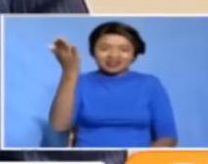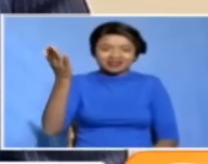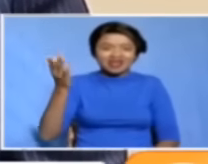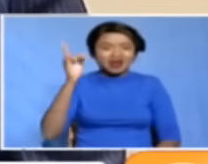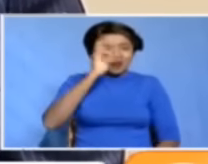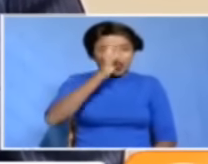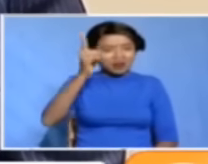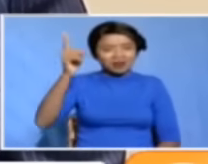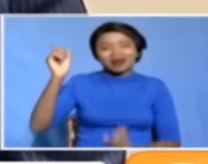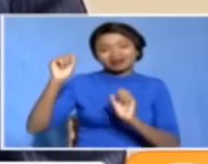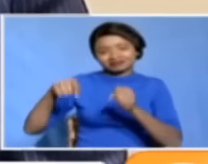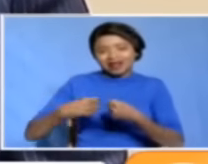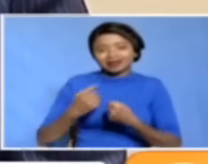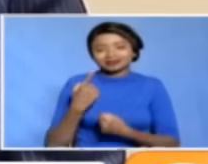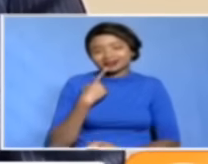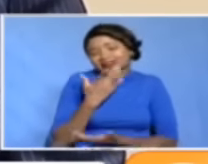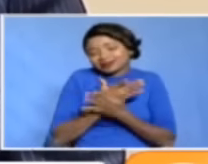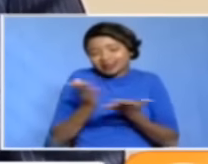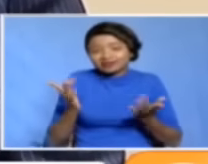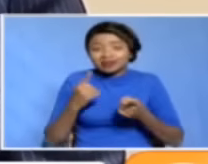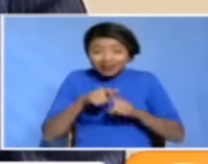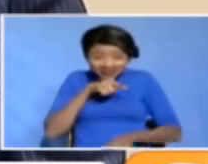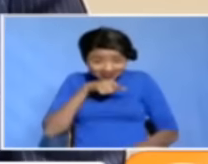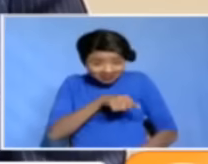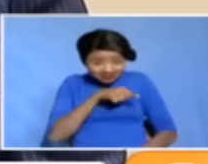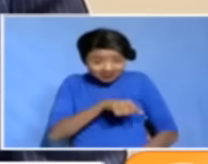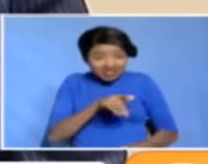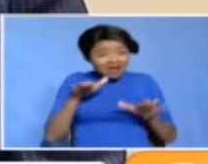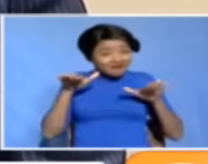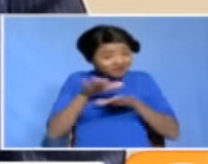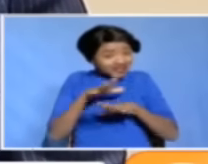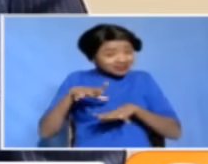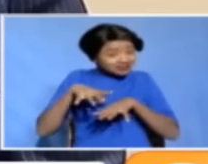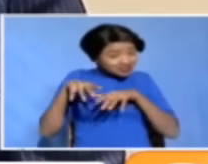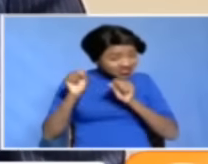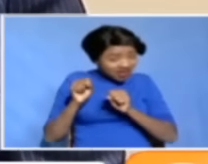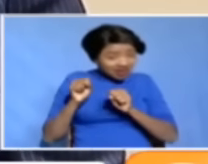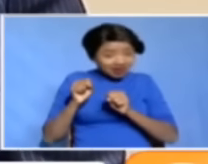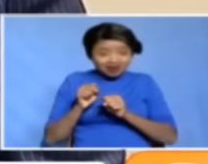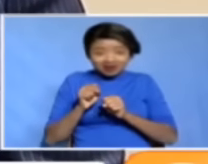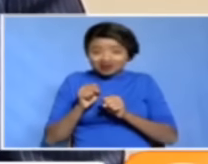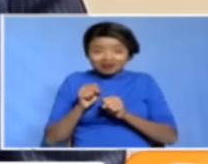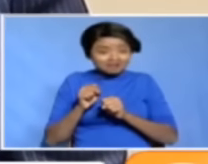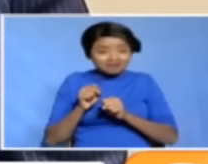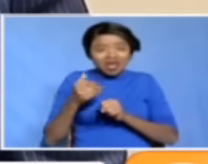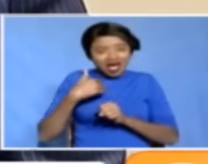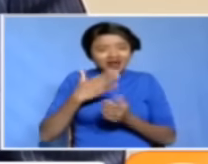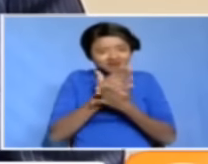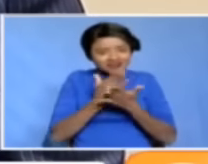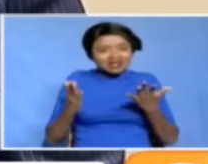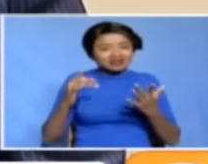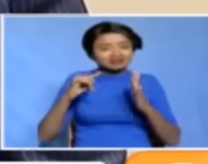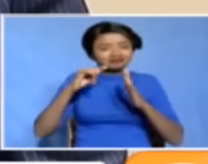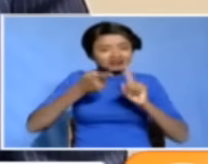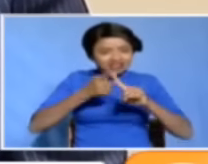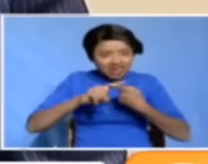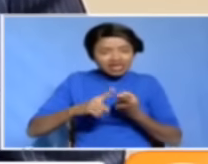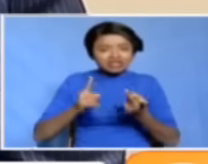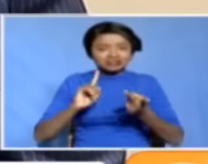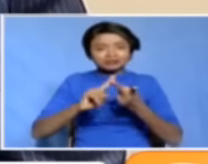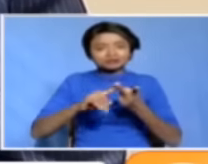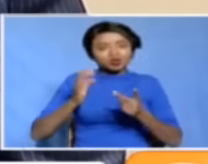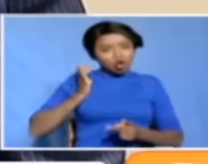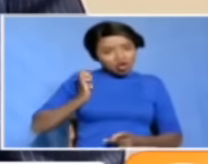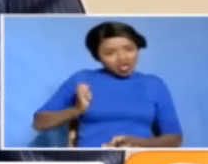But I think being a vice chair of the party, there are certain standards, there are certain code of ethics, and there